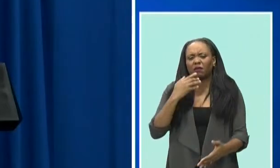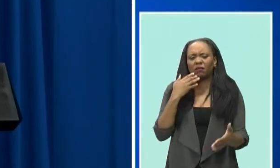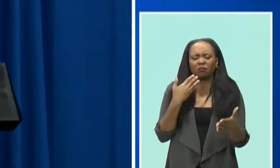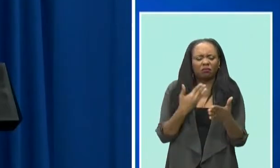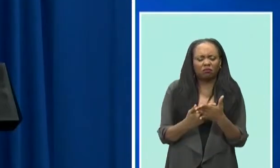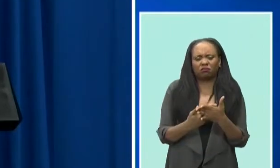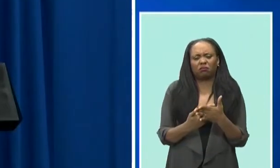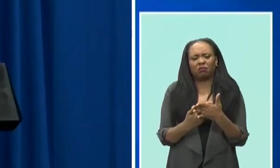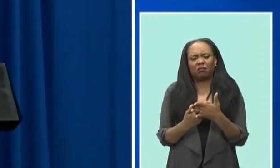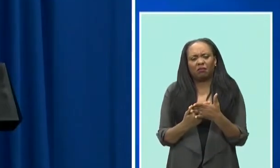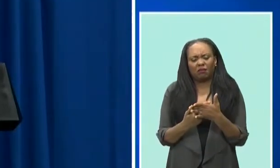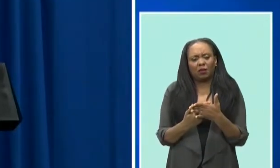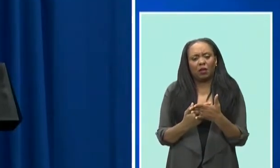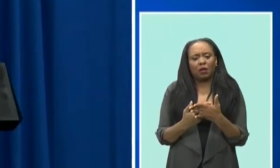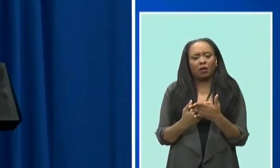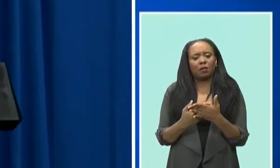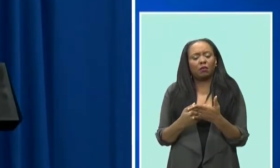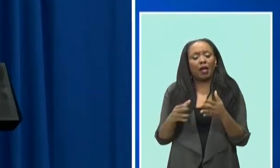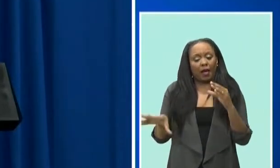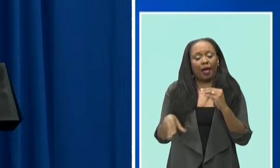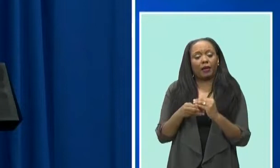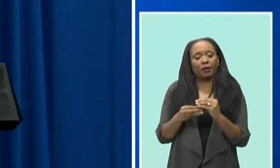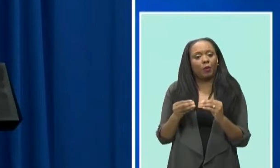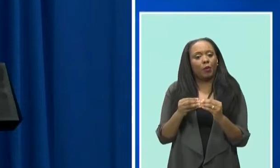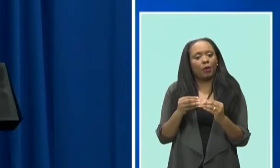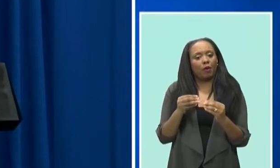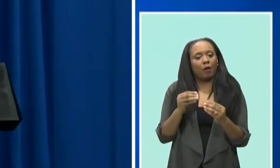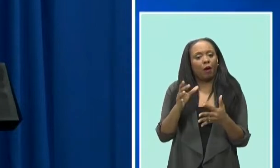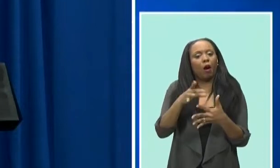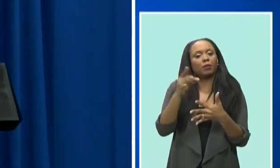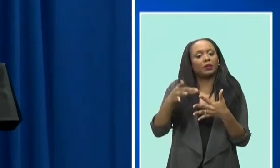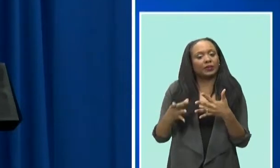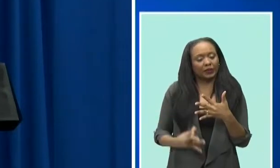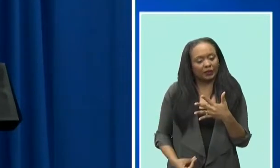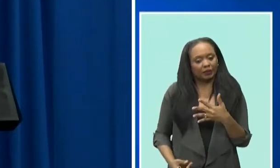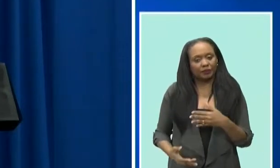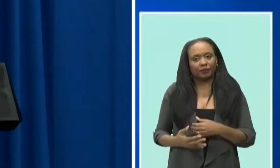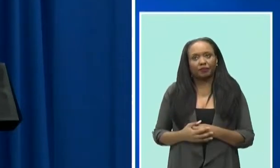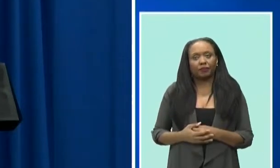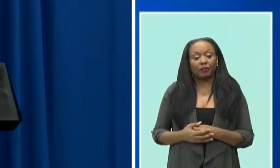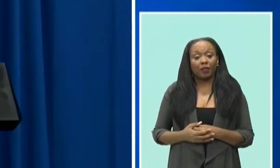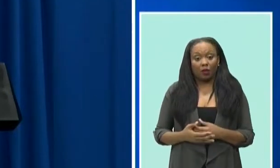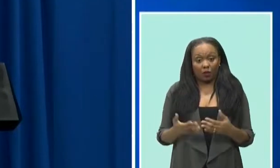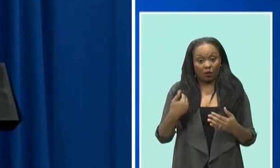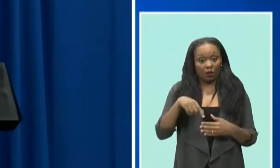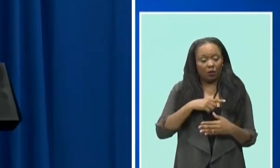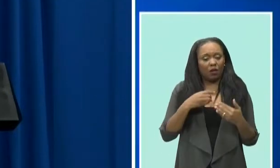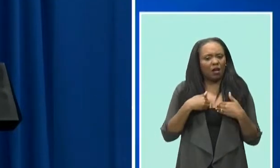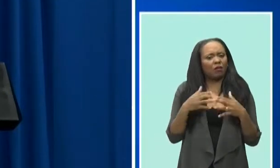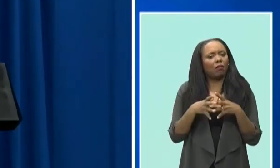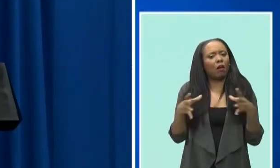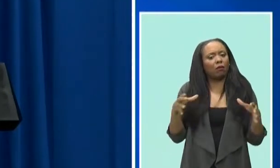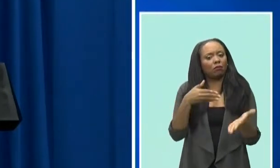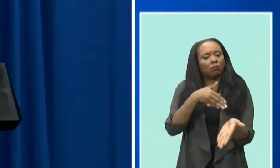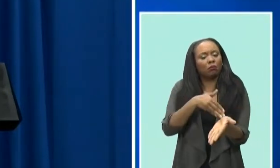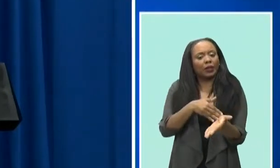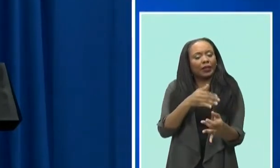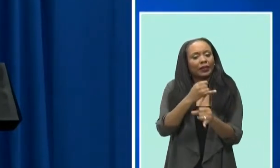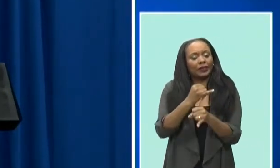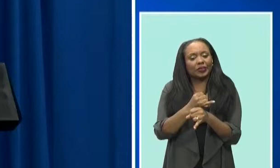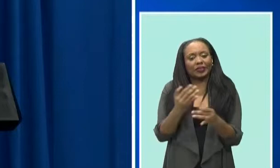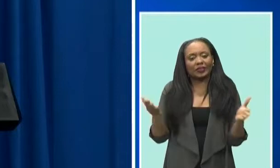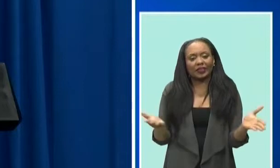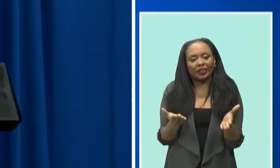medical care options available to Barbadians. This is a medical clinic, and we do have medical institutions here, but you